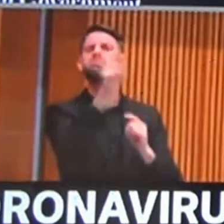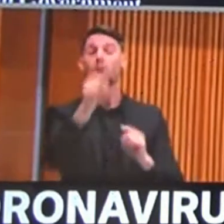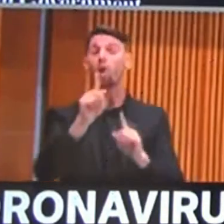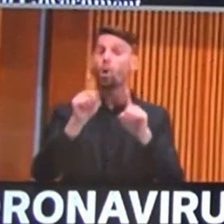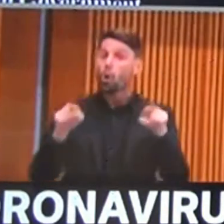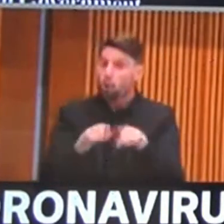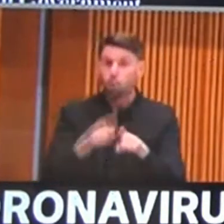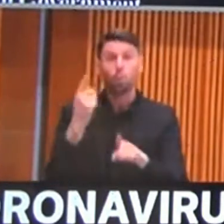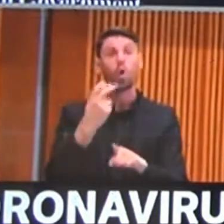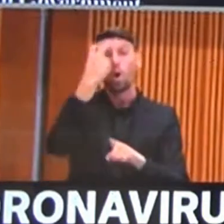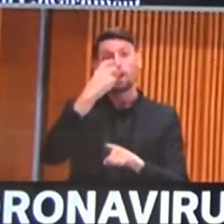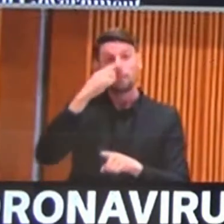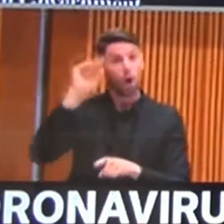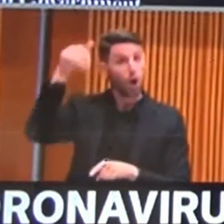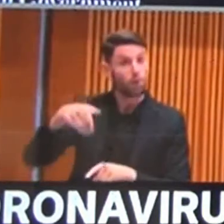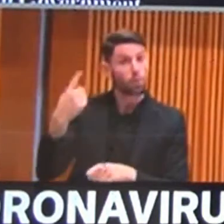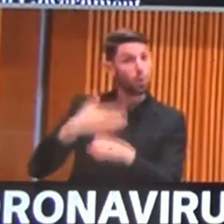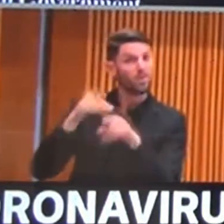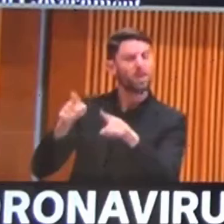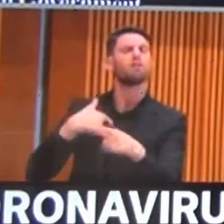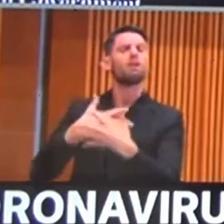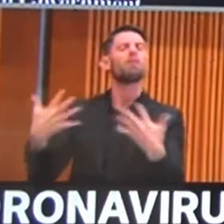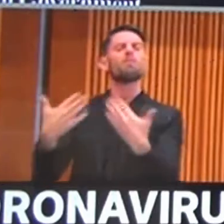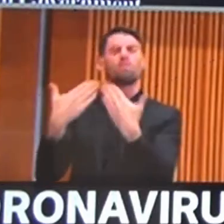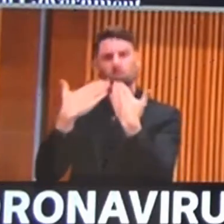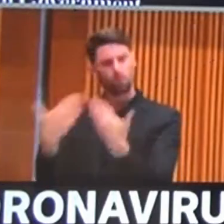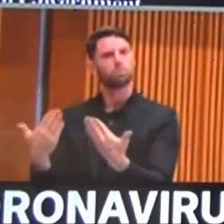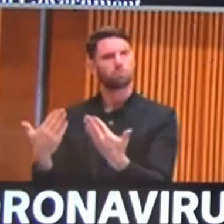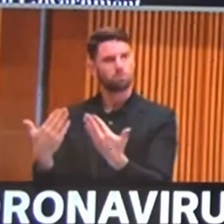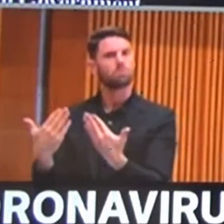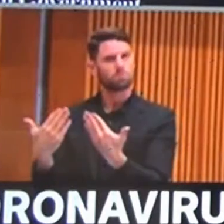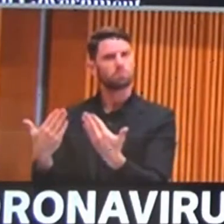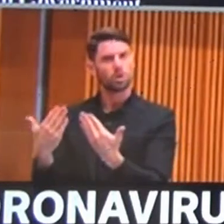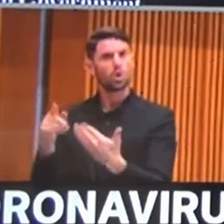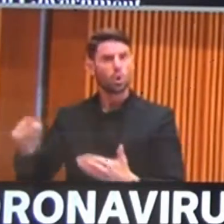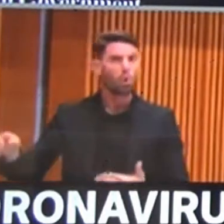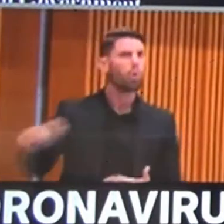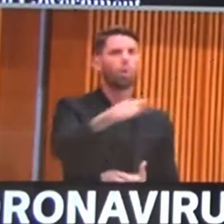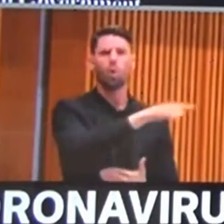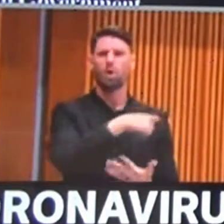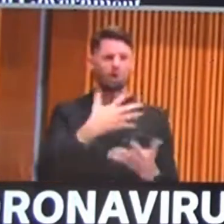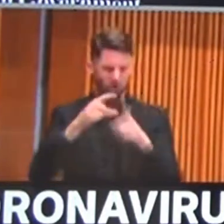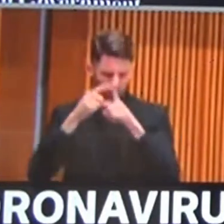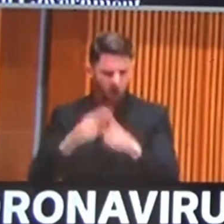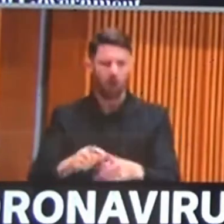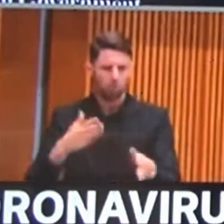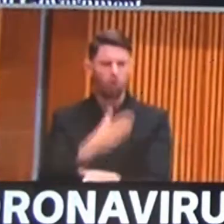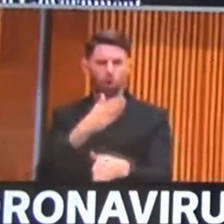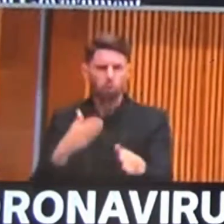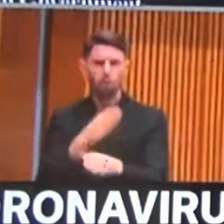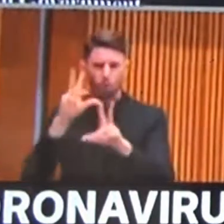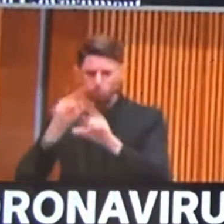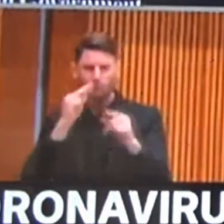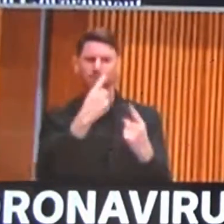to say we thank you and we honour all of you. You are the ones who are on the front line saving lives and protecting lives. With